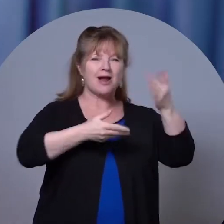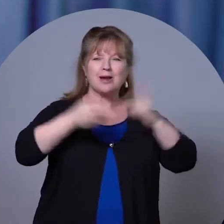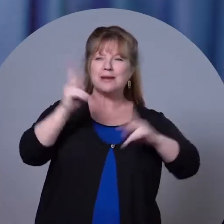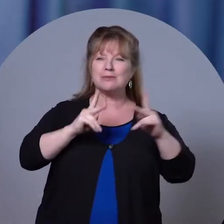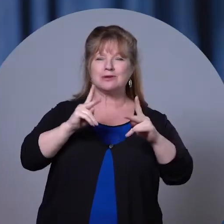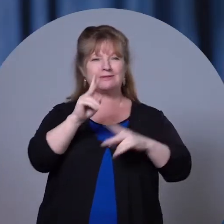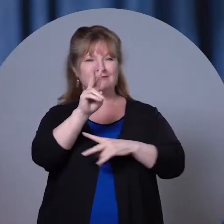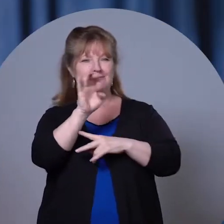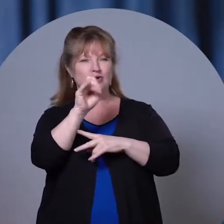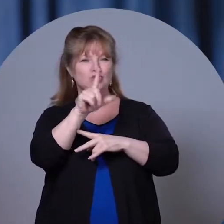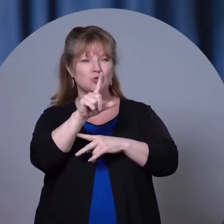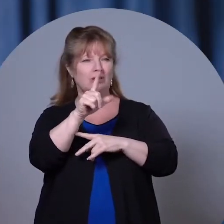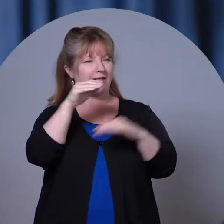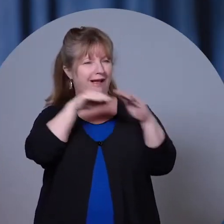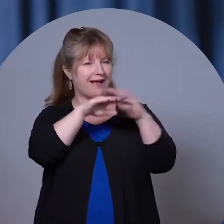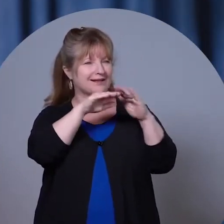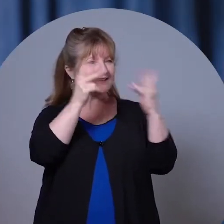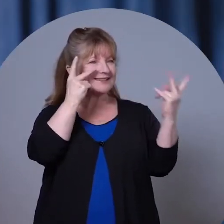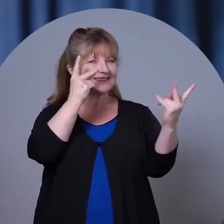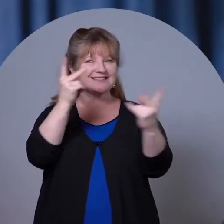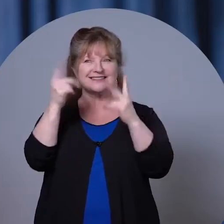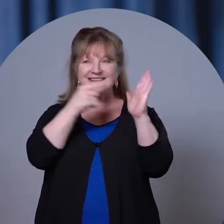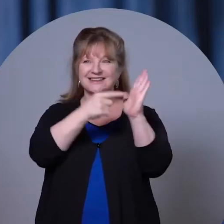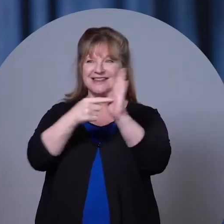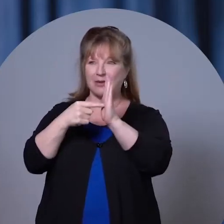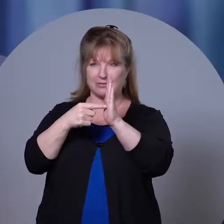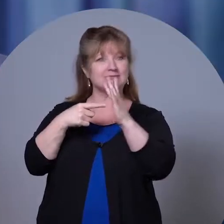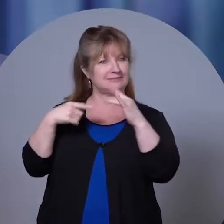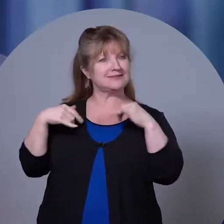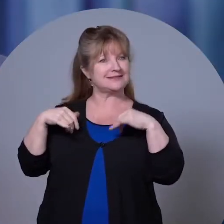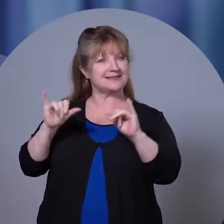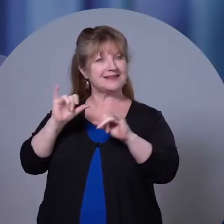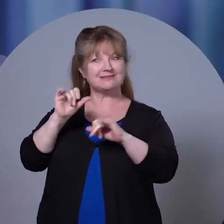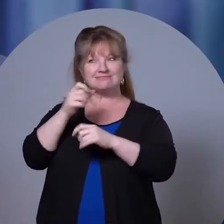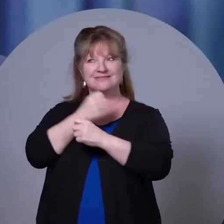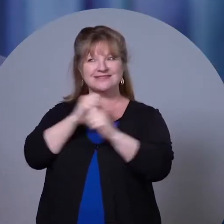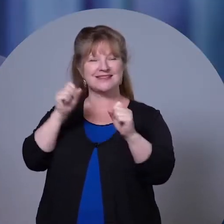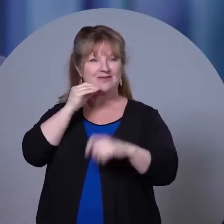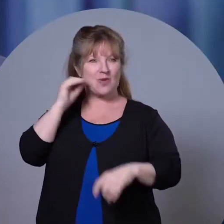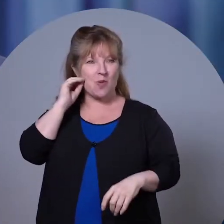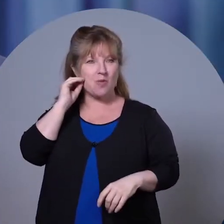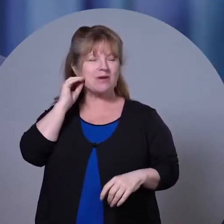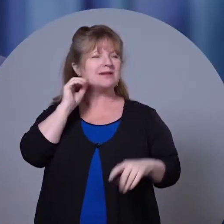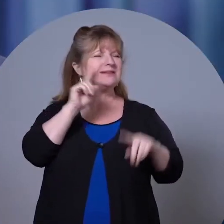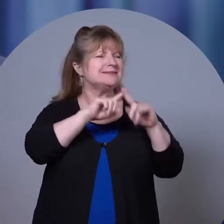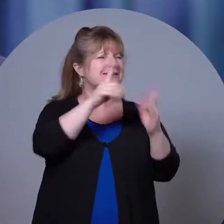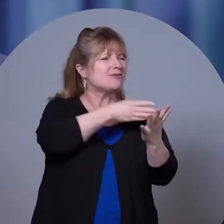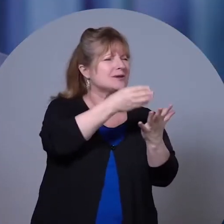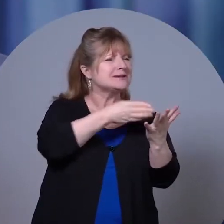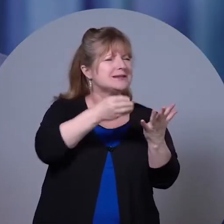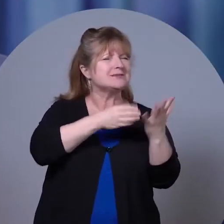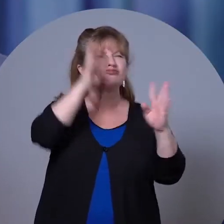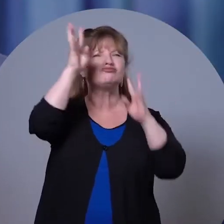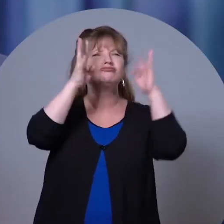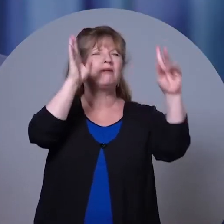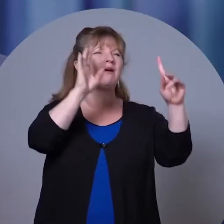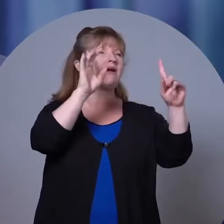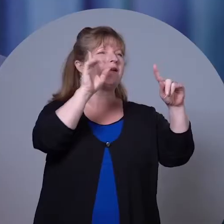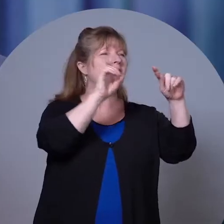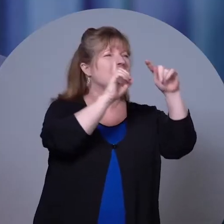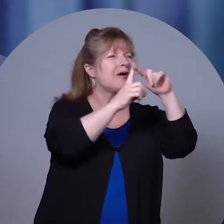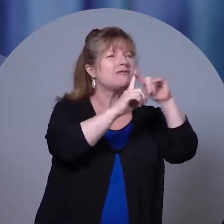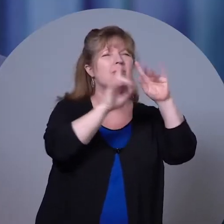virtually access exhibits from the safety of their own homes. Creatives across disciplines came up with thoughtful and inventive ways